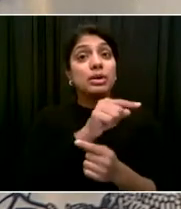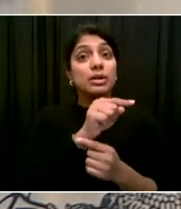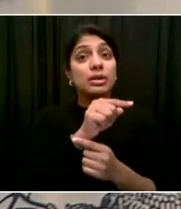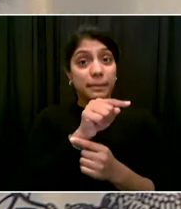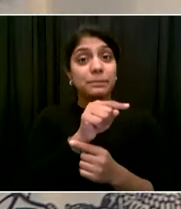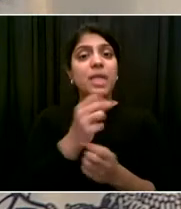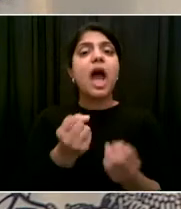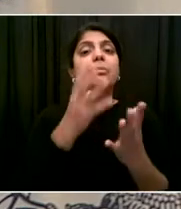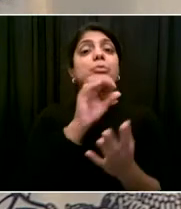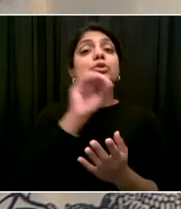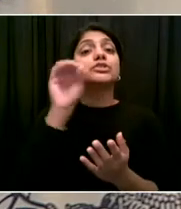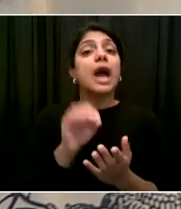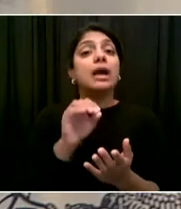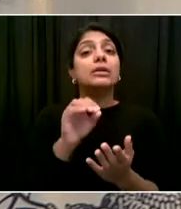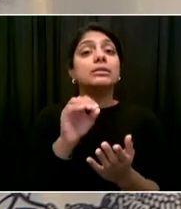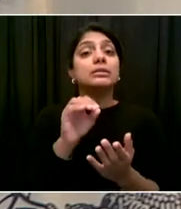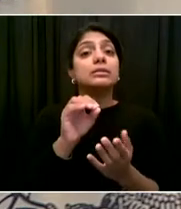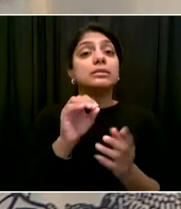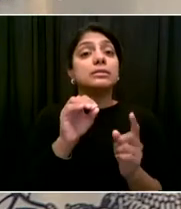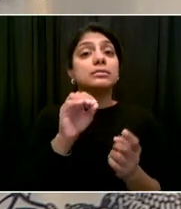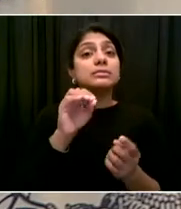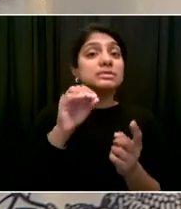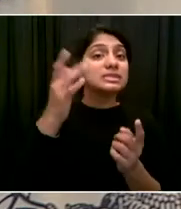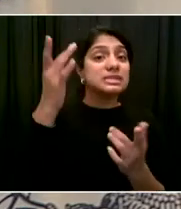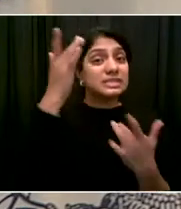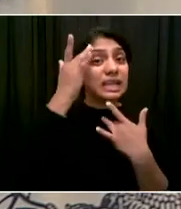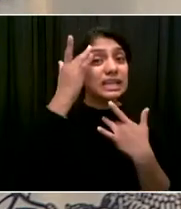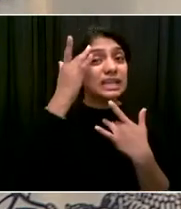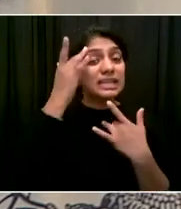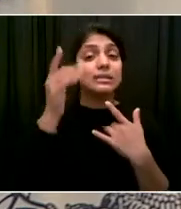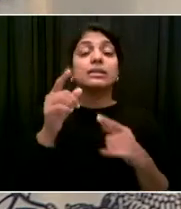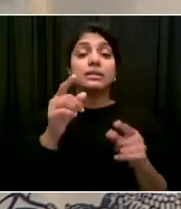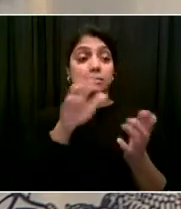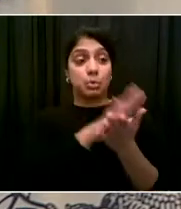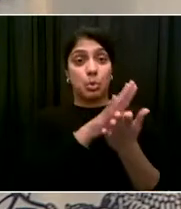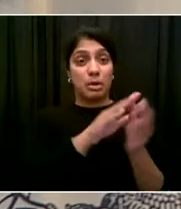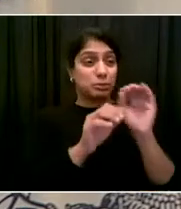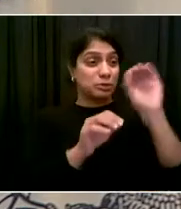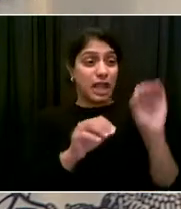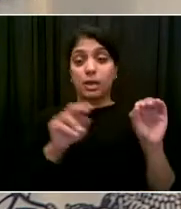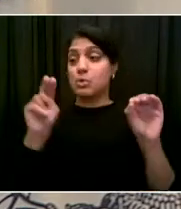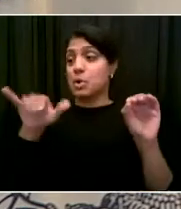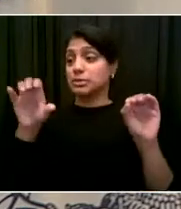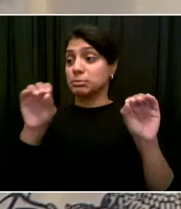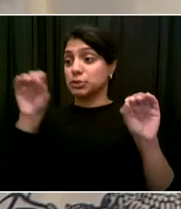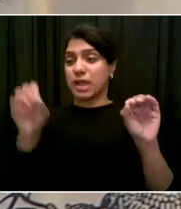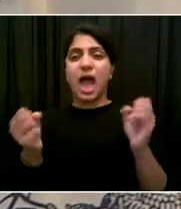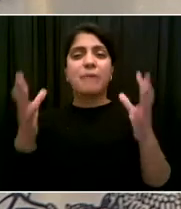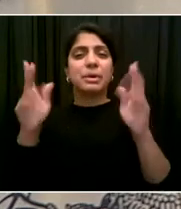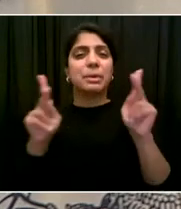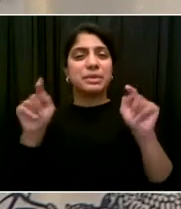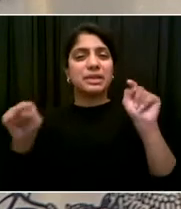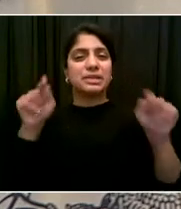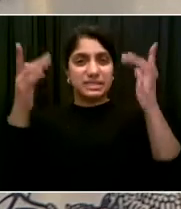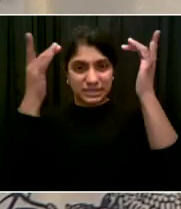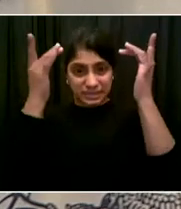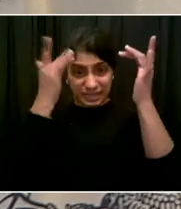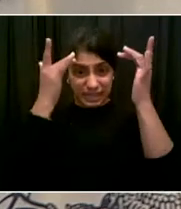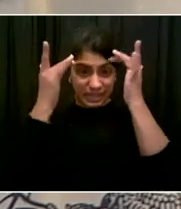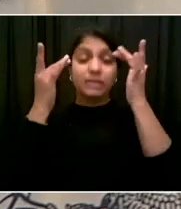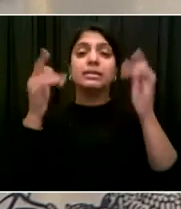So things are moving. I'm going to turn to Dr. Choksi, who's spent a lot of time working on the connection to